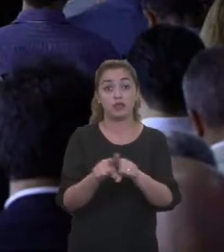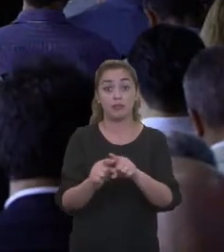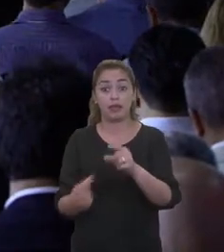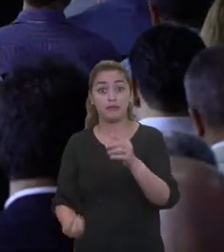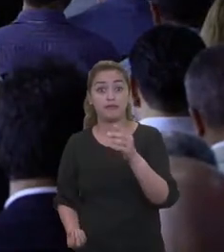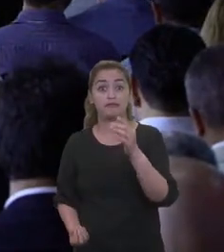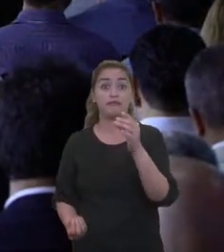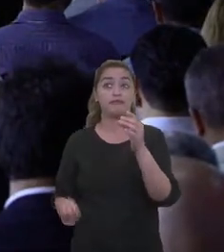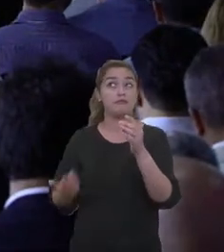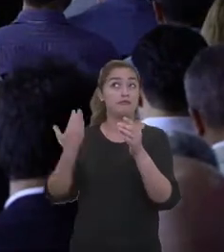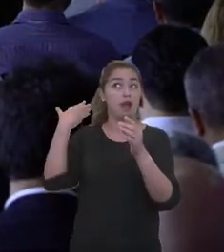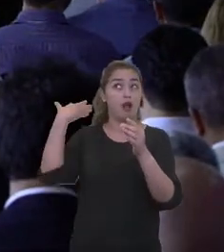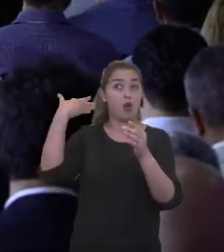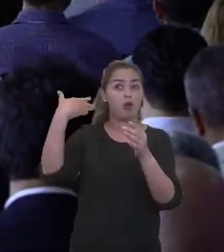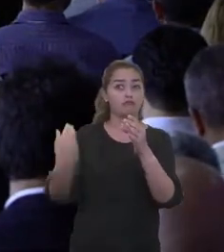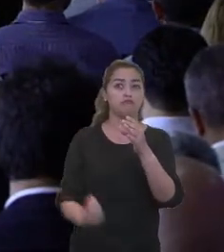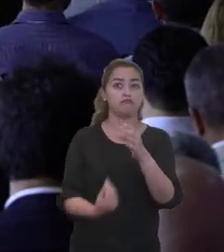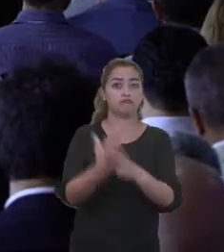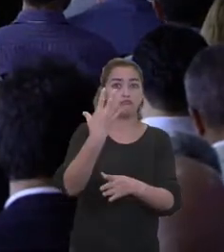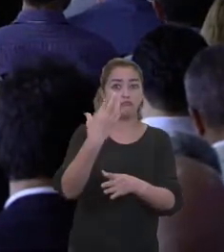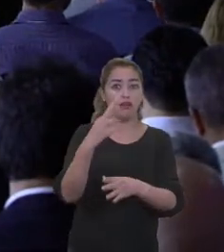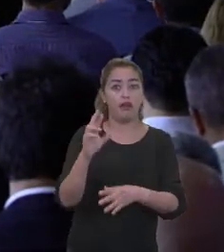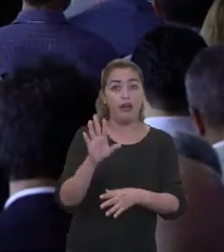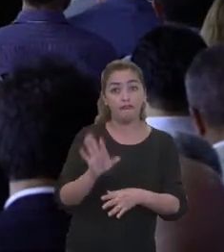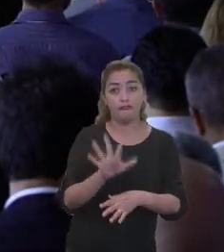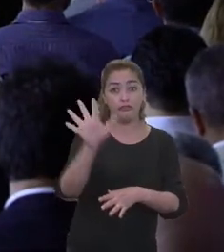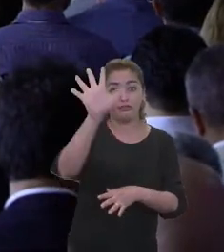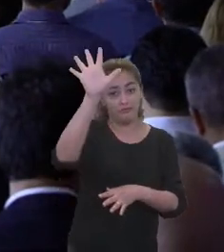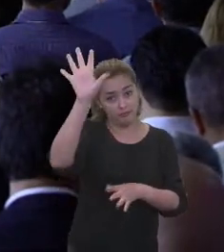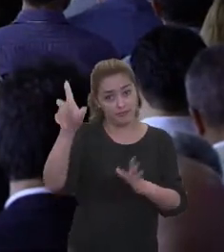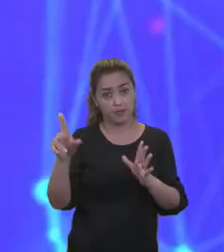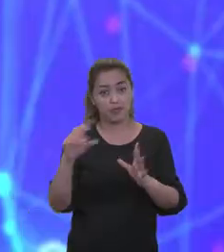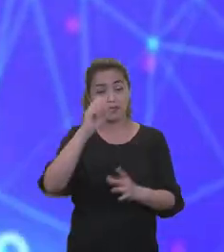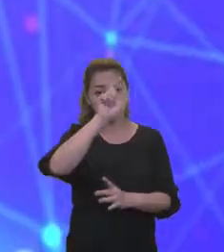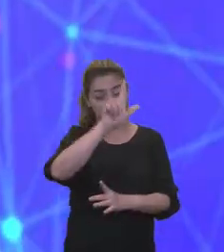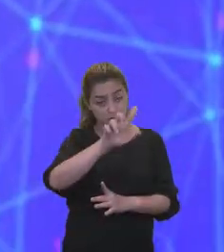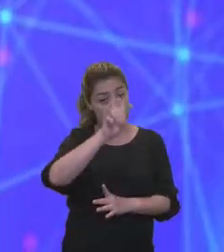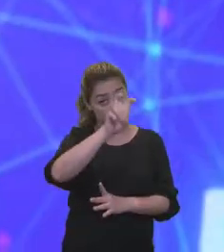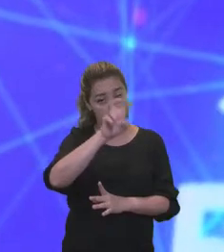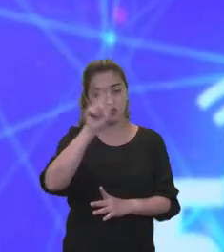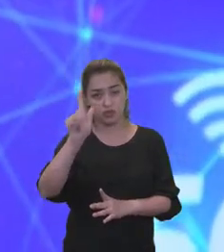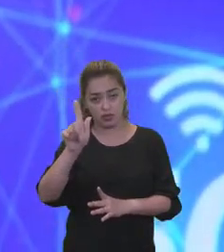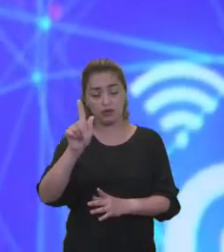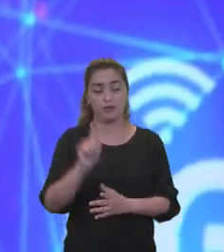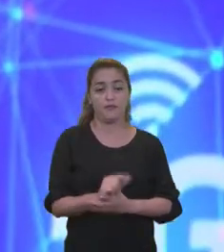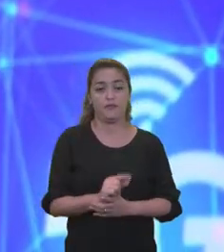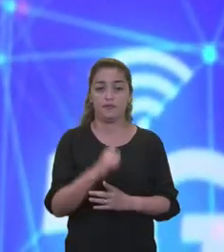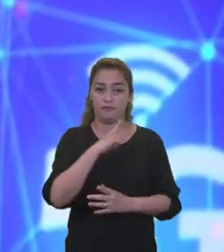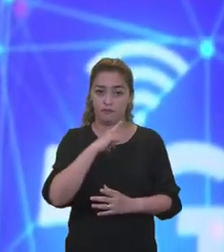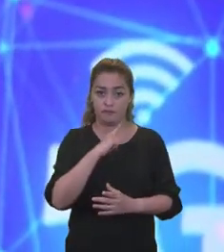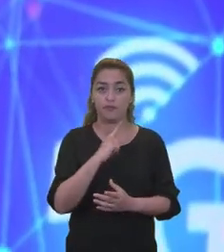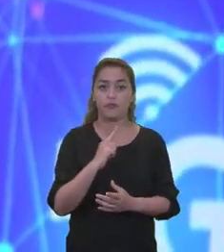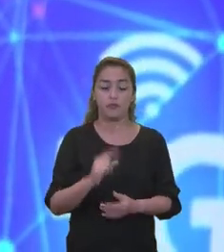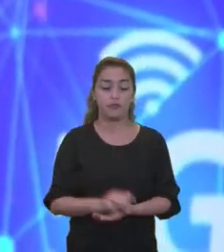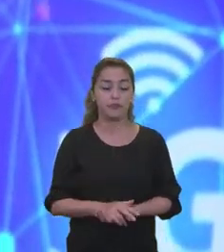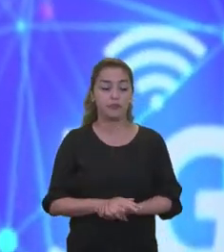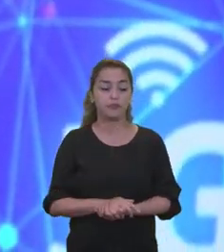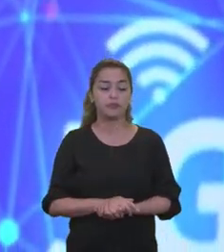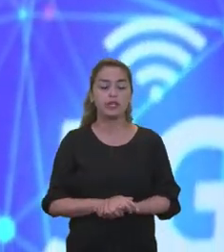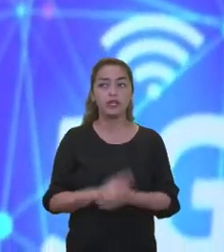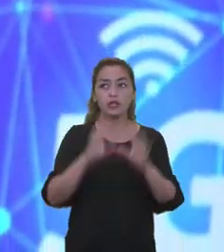of Favela 5G, the 5G slum. We're going to be talking a little more about that later